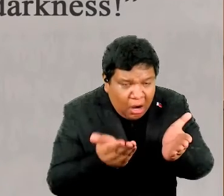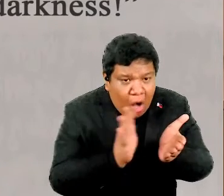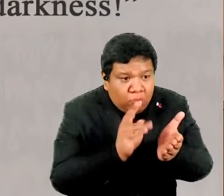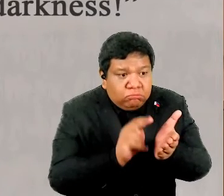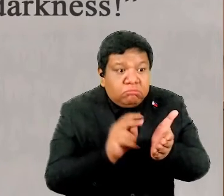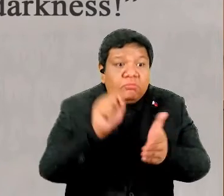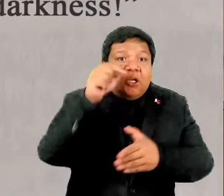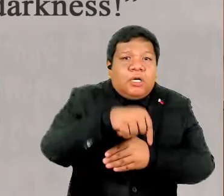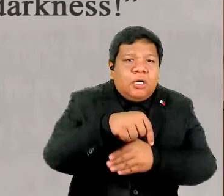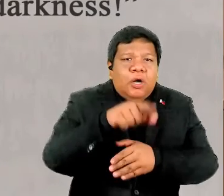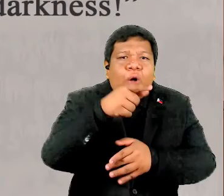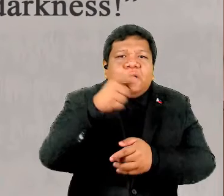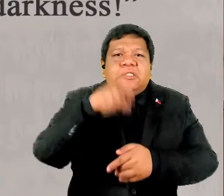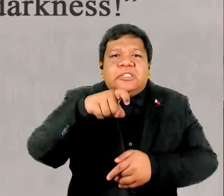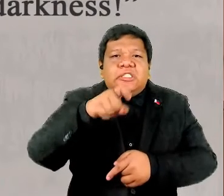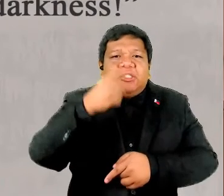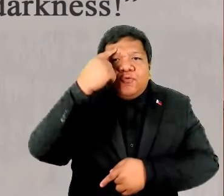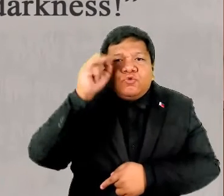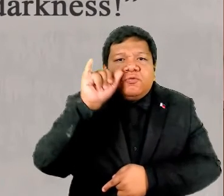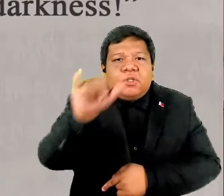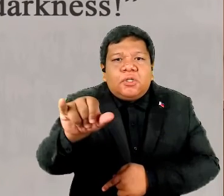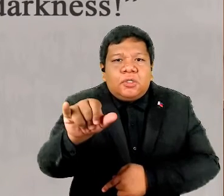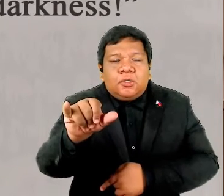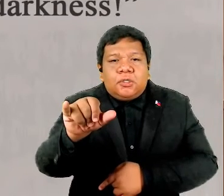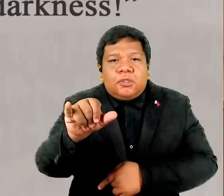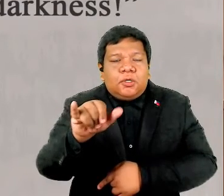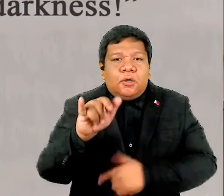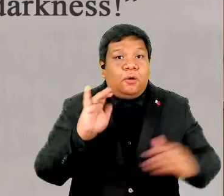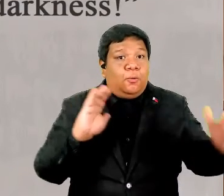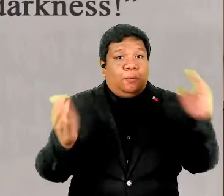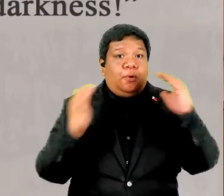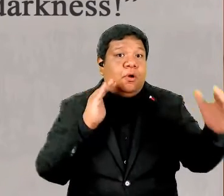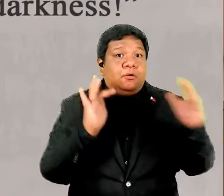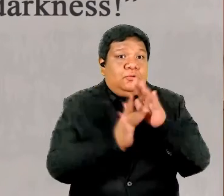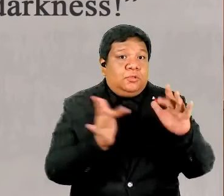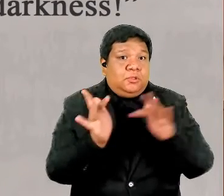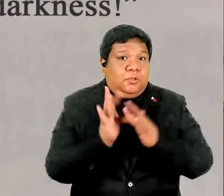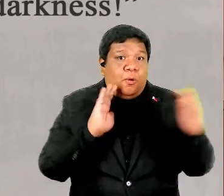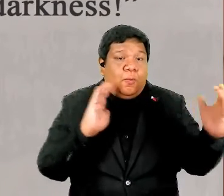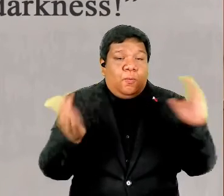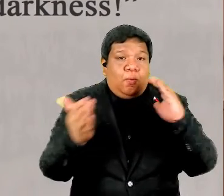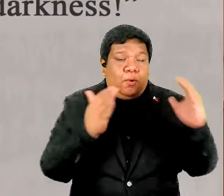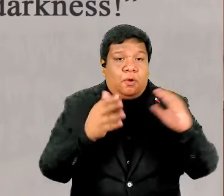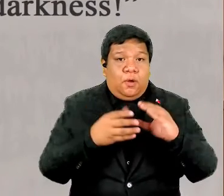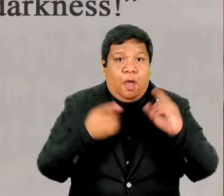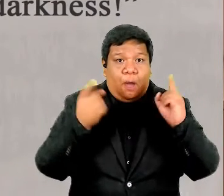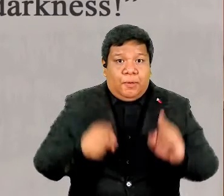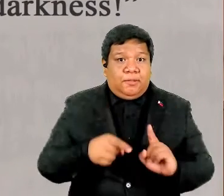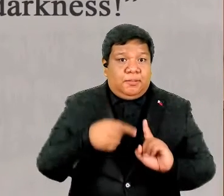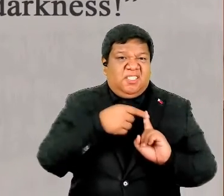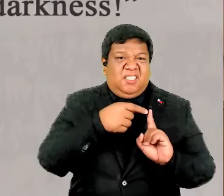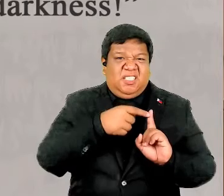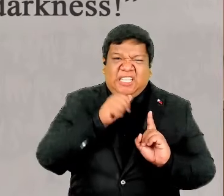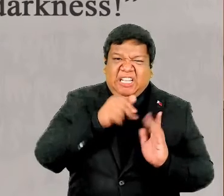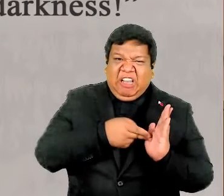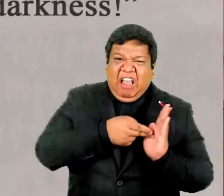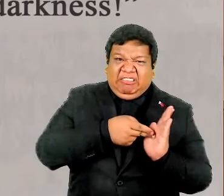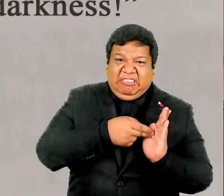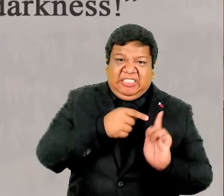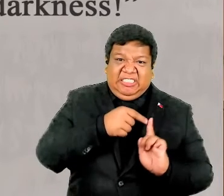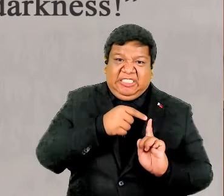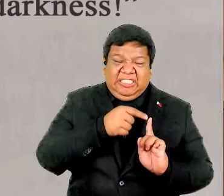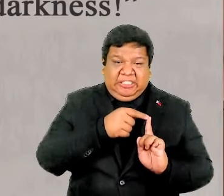for the things that last forever. May isang parable po na tinuro si Jesus tungkol sa isang dishonest manager.